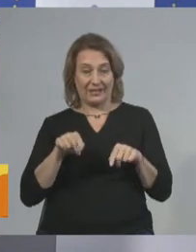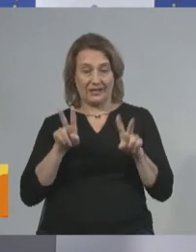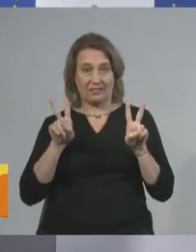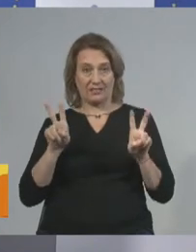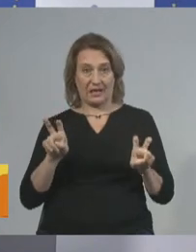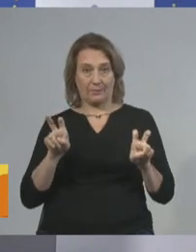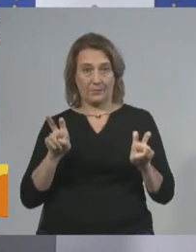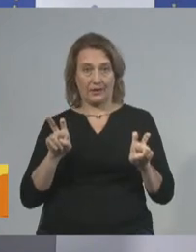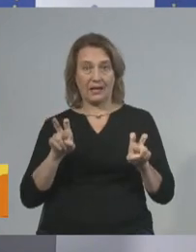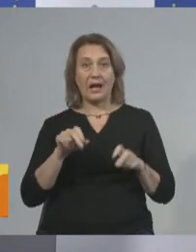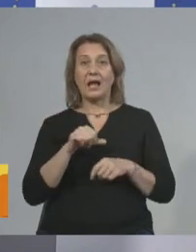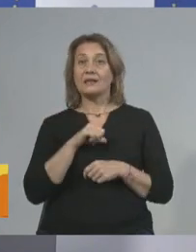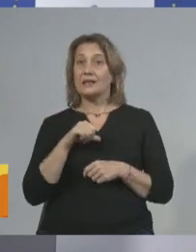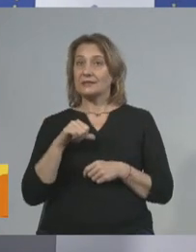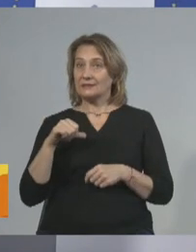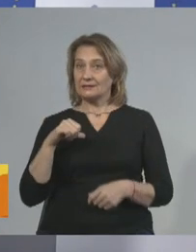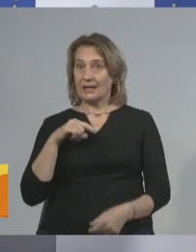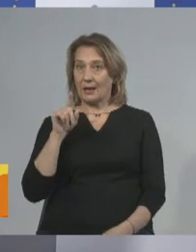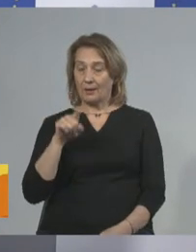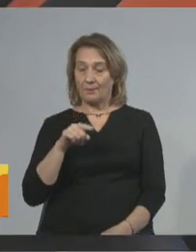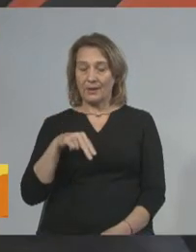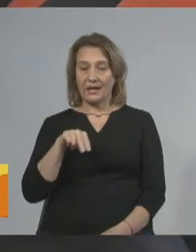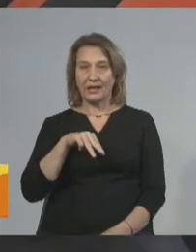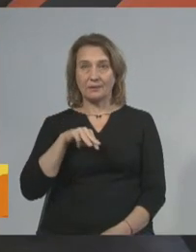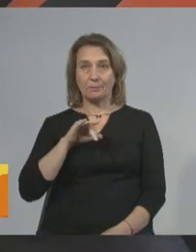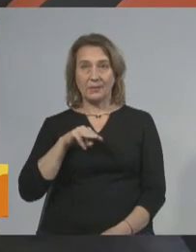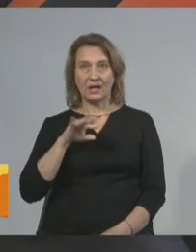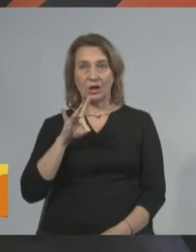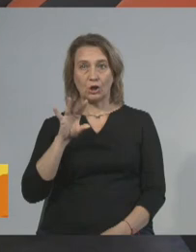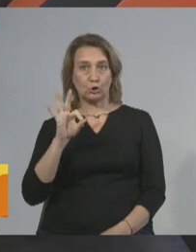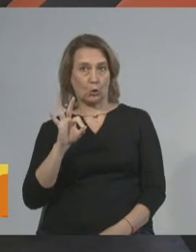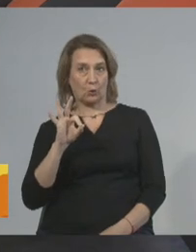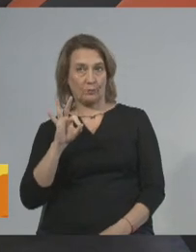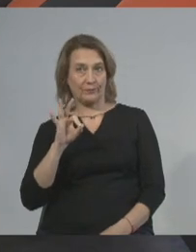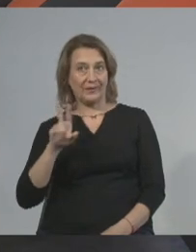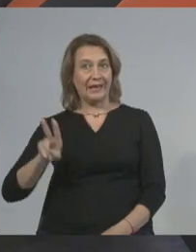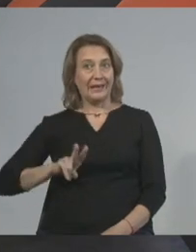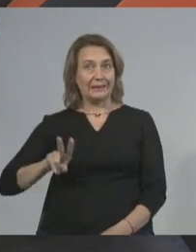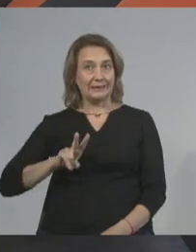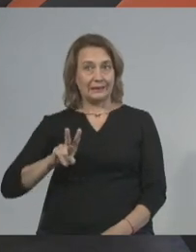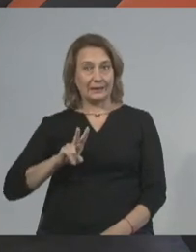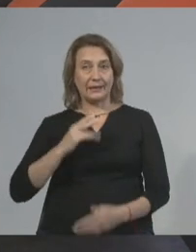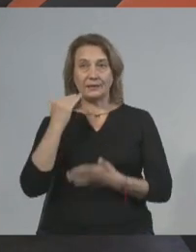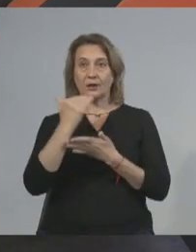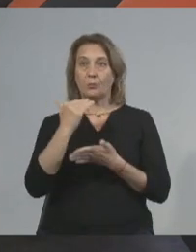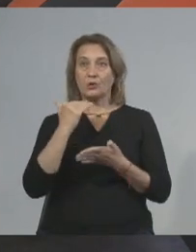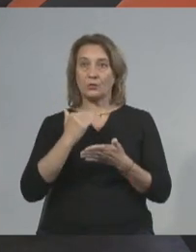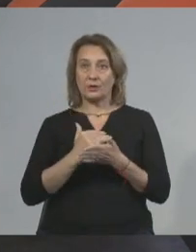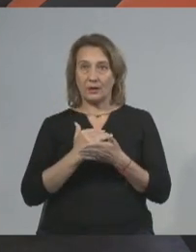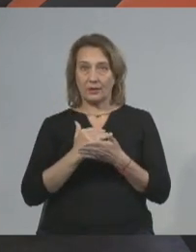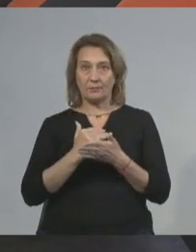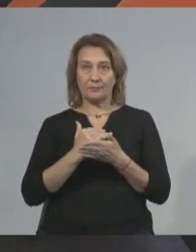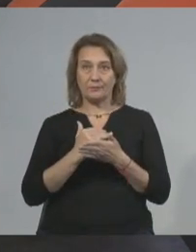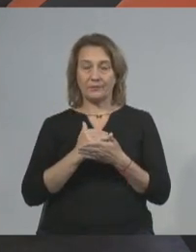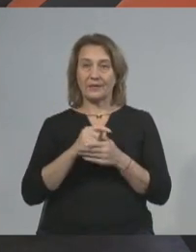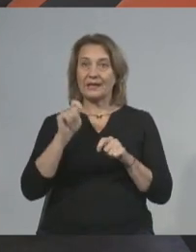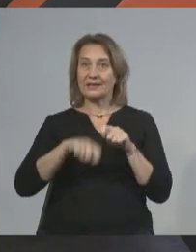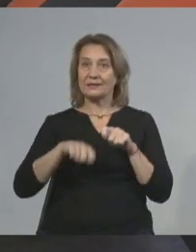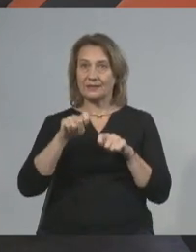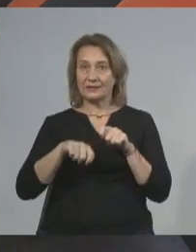topic our experts include dimitro dubov an expert in resilient